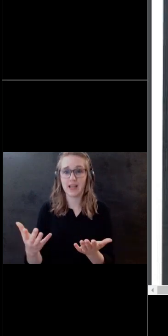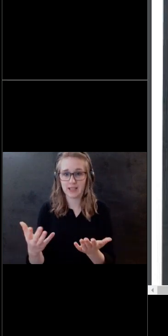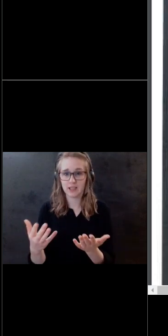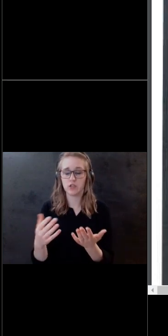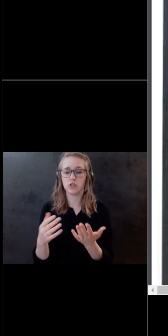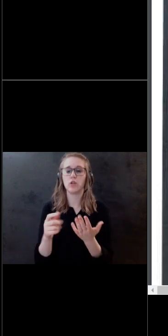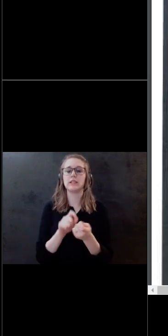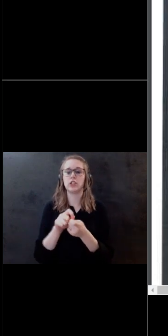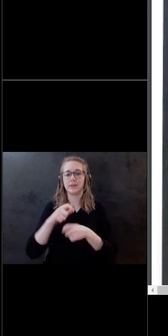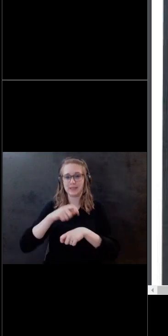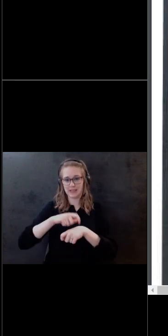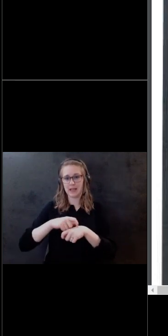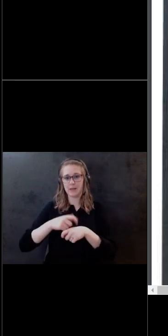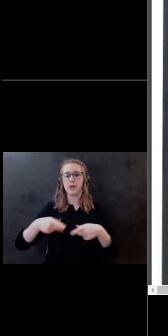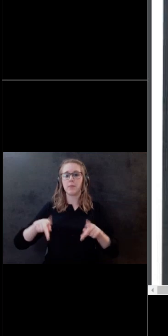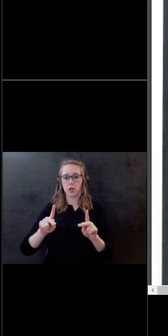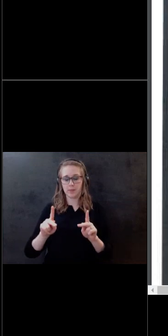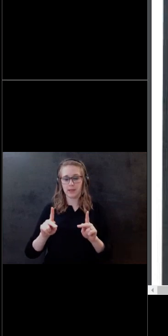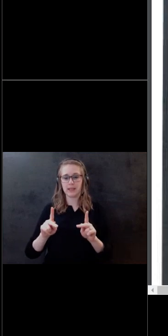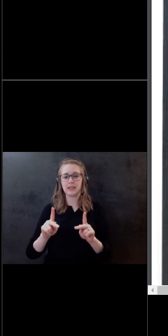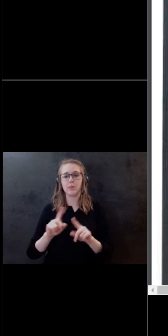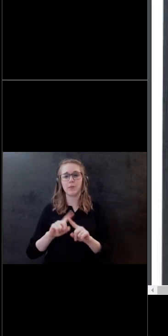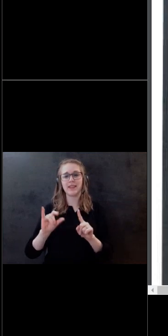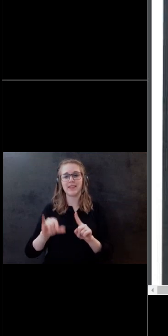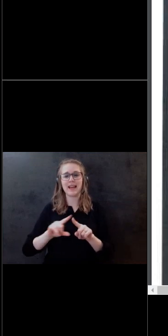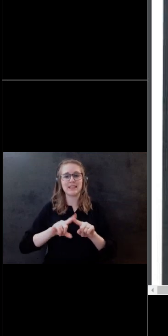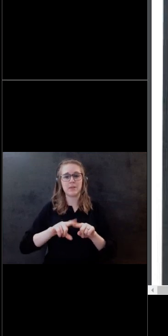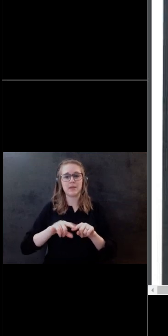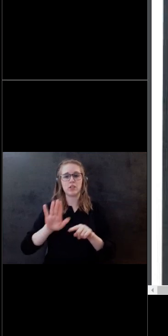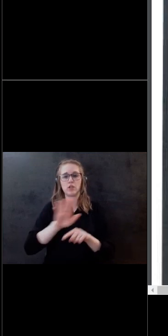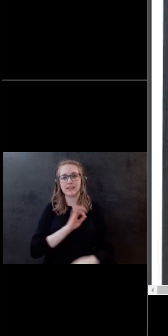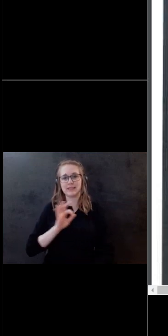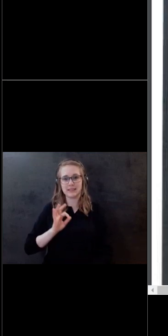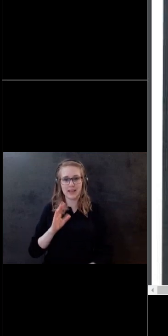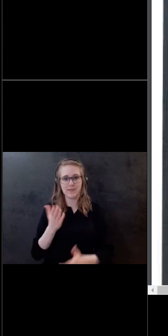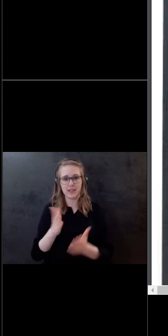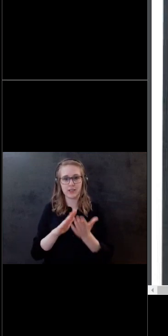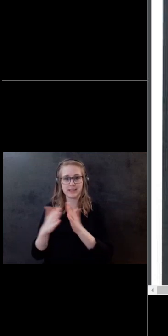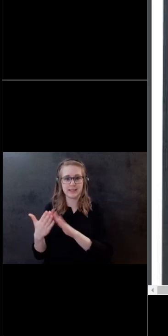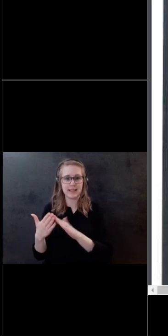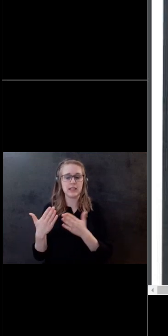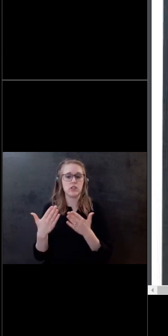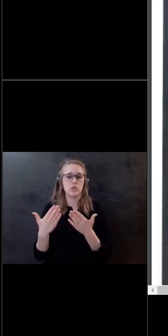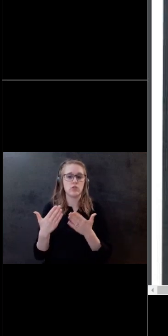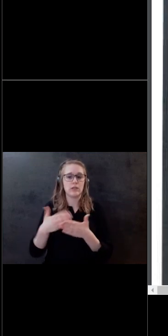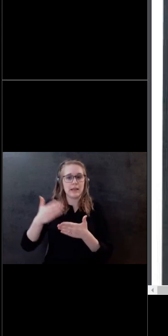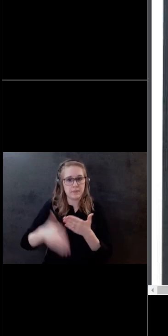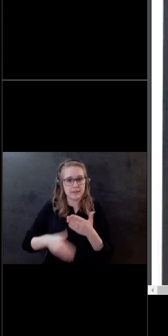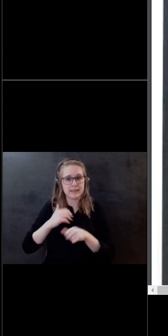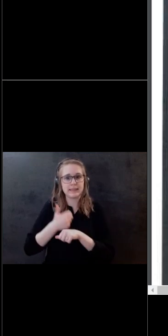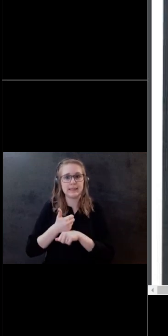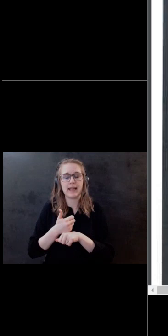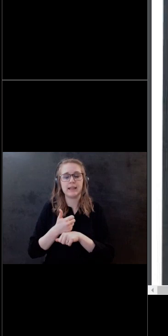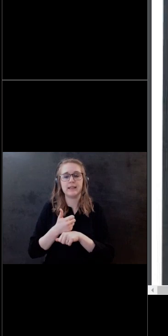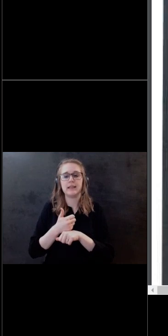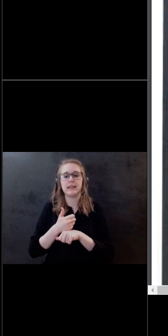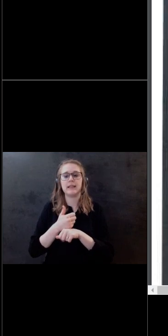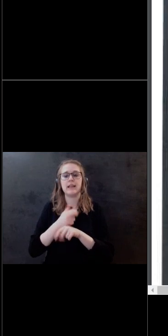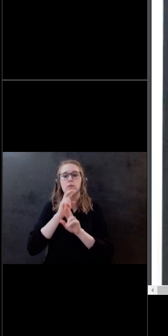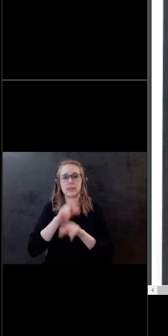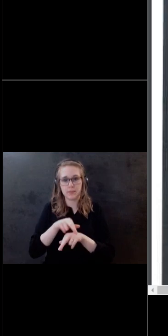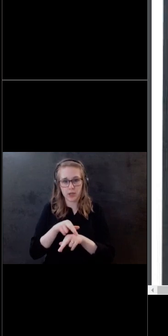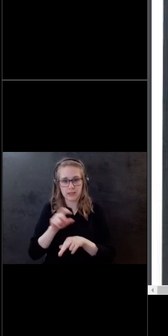amount of time to get building permits, but that is contingent on your staff at the city being able to get a complete set and to be able to get the